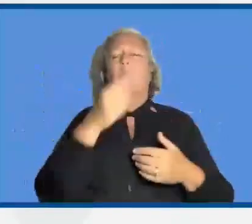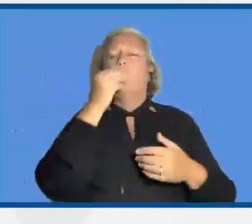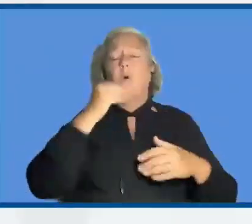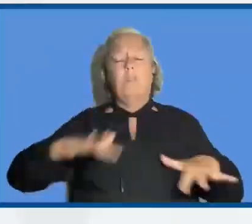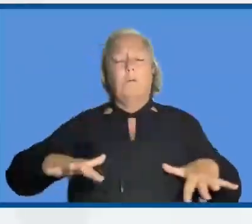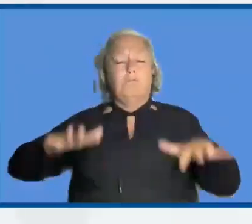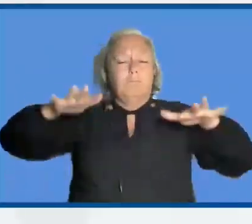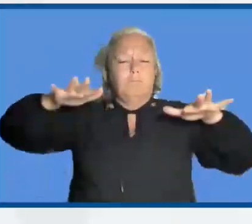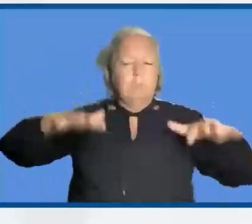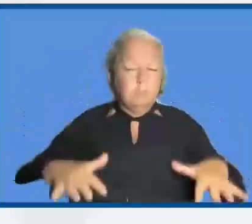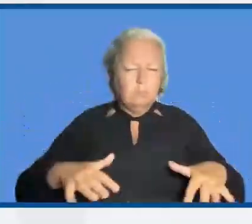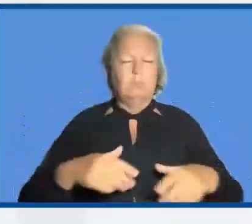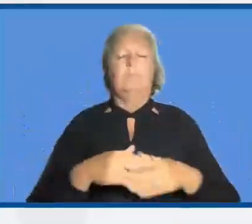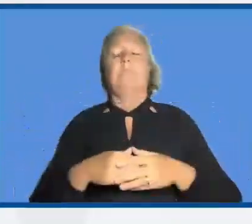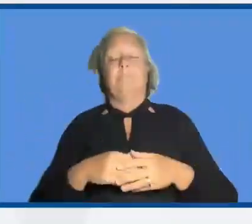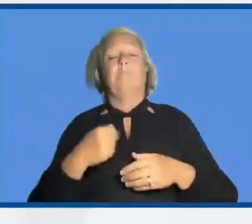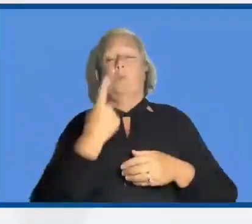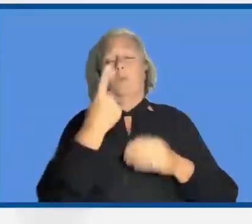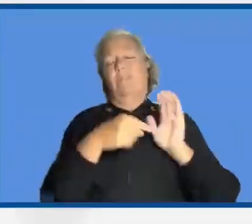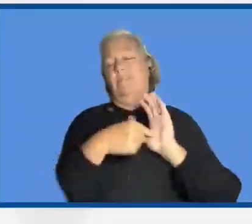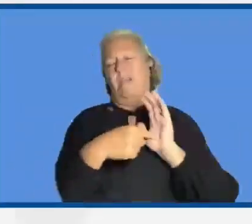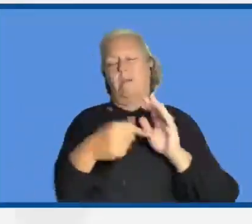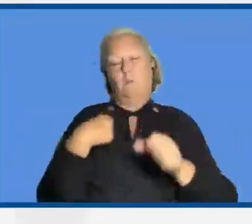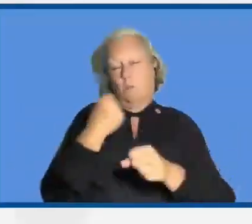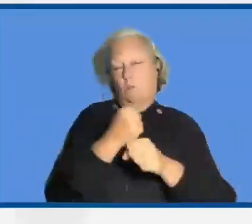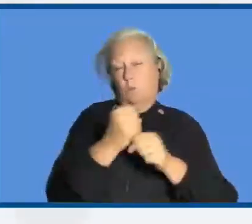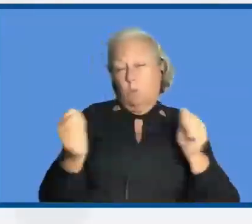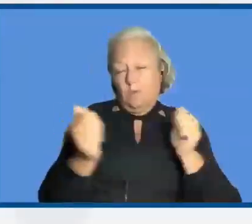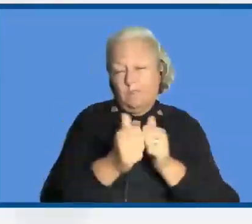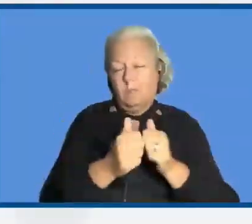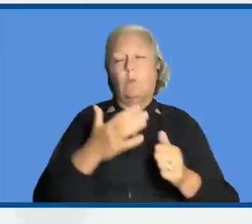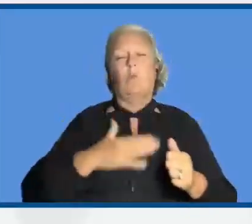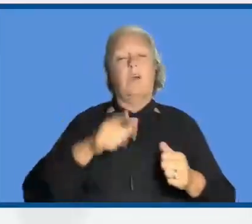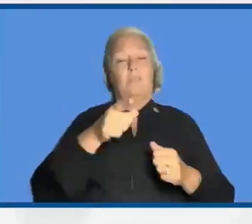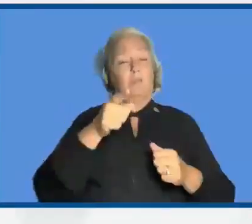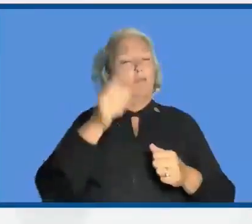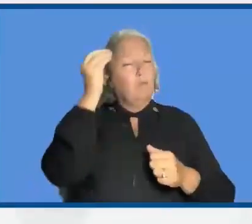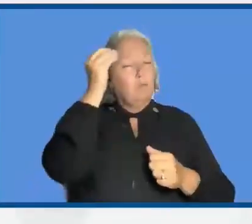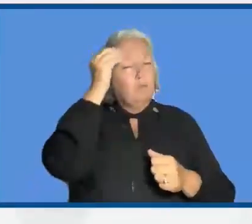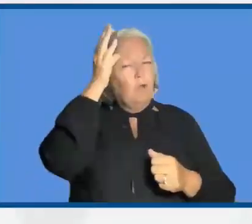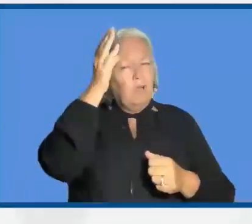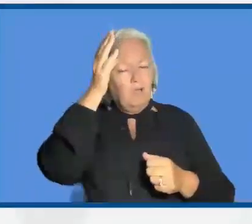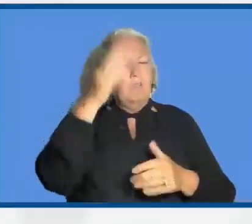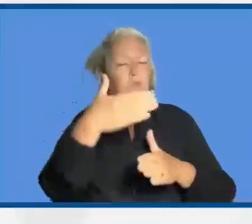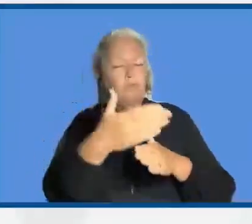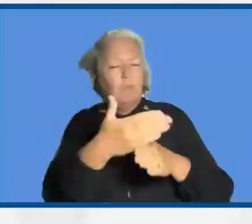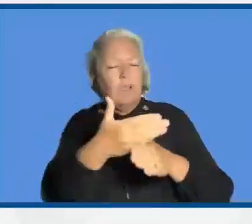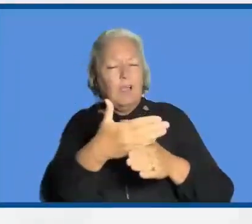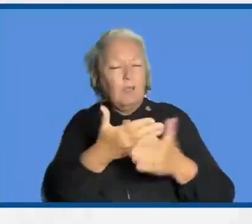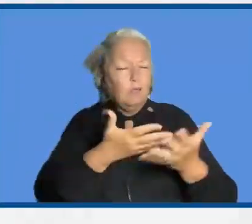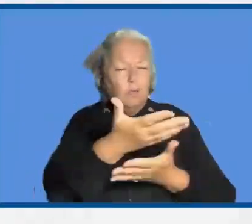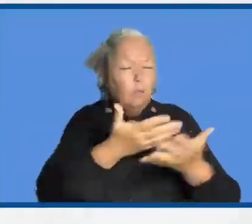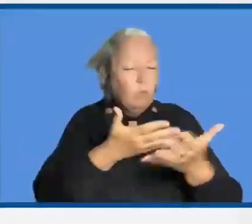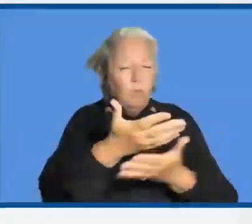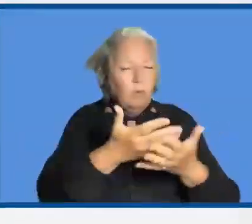that where we are working together to generate, manage, and share knowledge of comprehensive disaster management and climate change